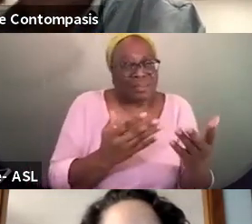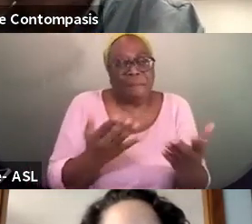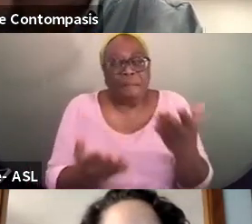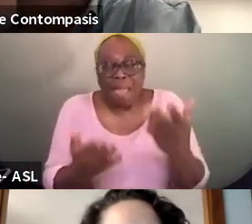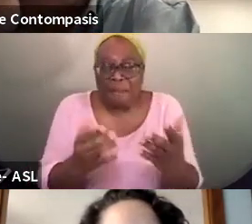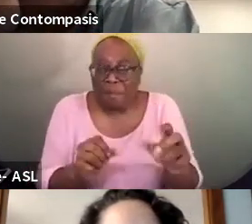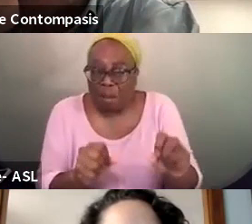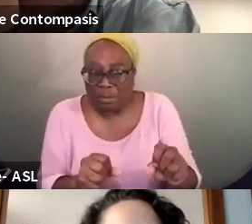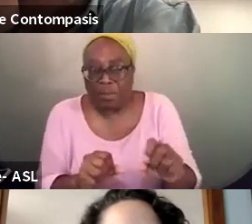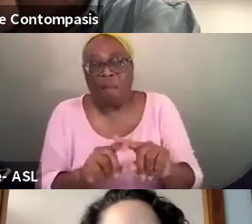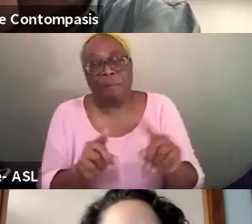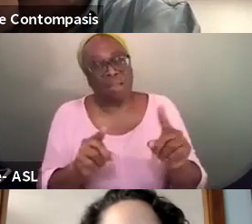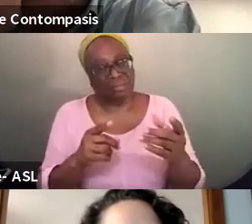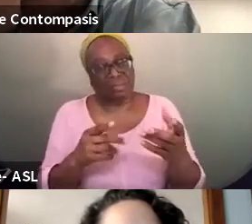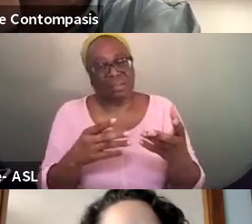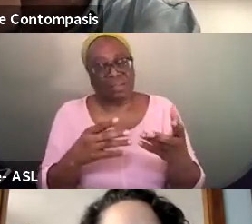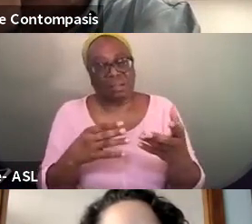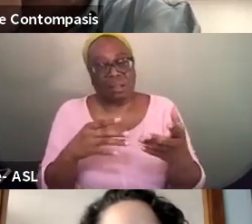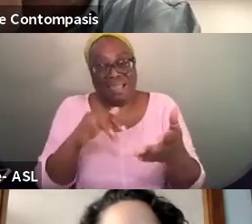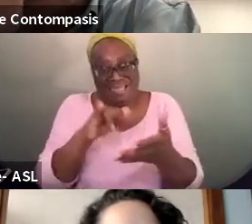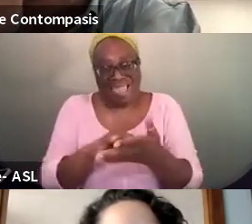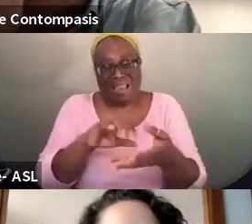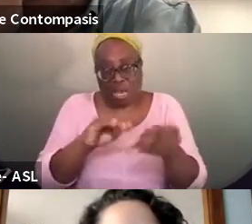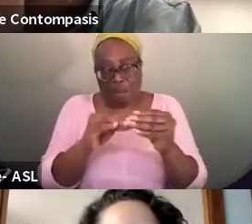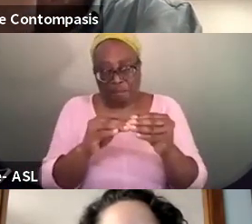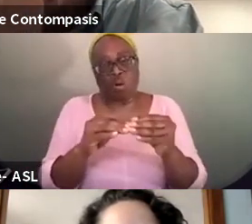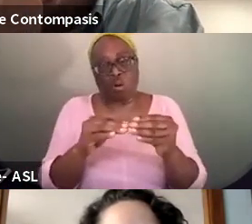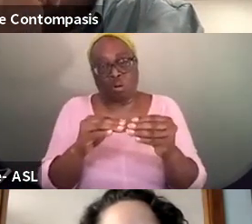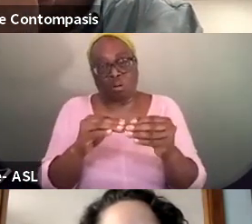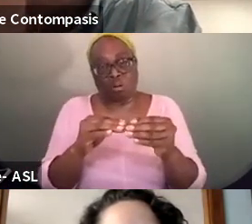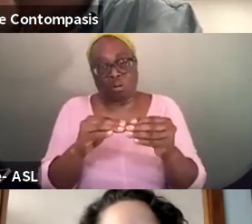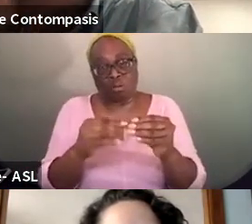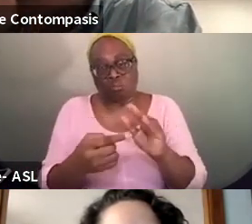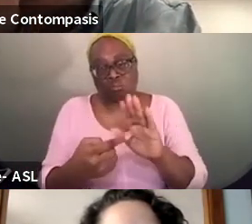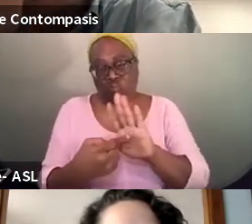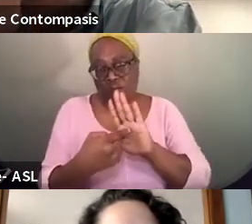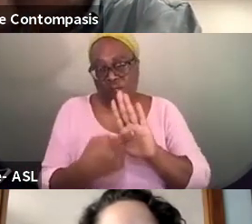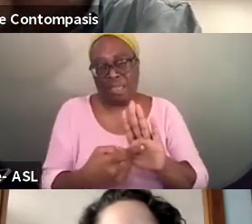but it does reflect the overall GPA combining your ELA and math scores.